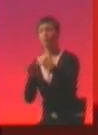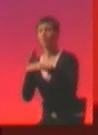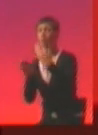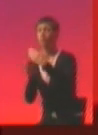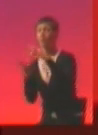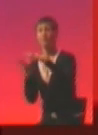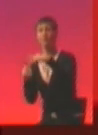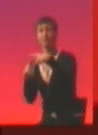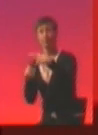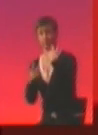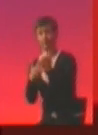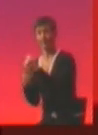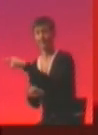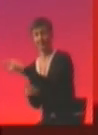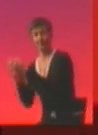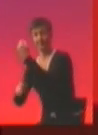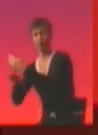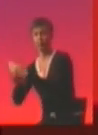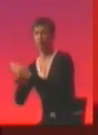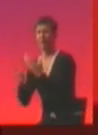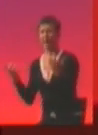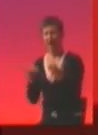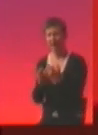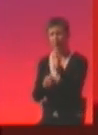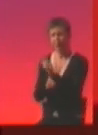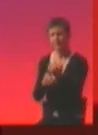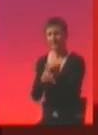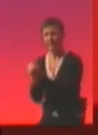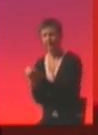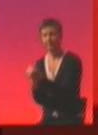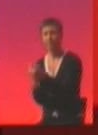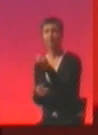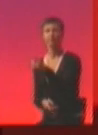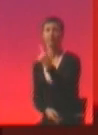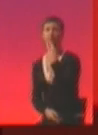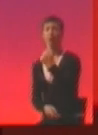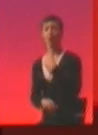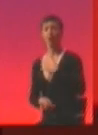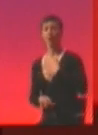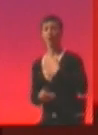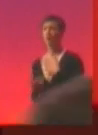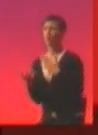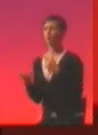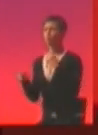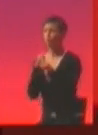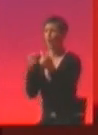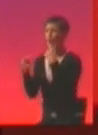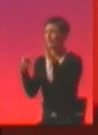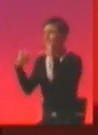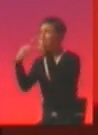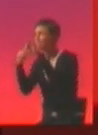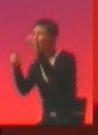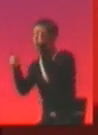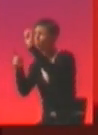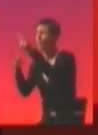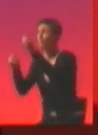in Castleford, who helped Anthony get work, about how she does it. She said, I like to get under the employer's skin to know what